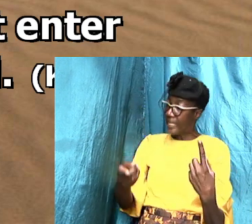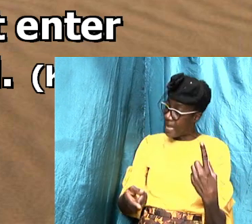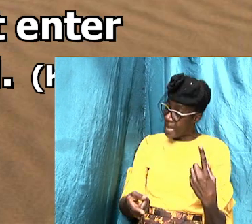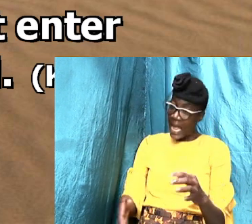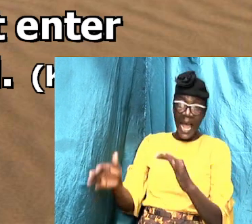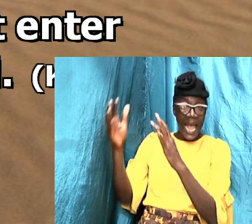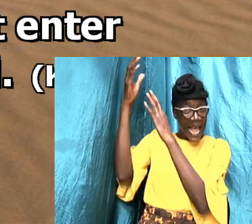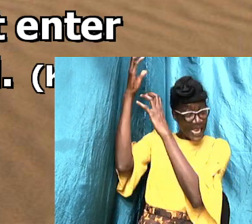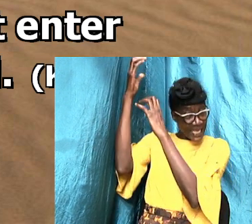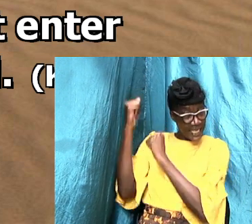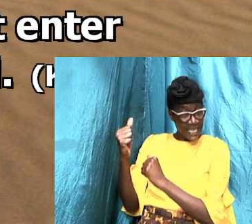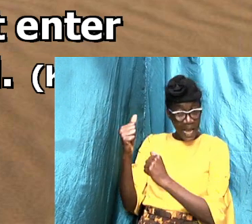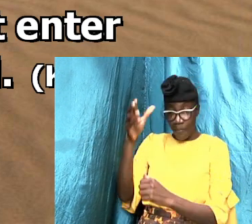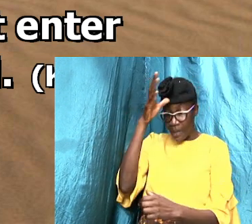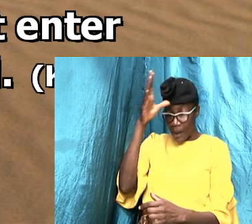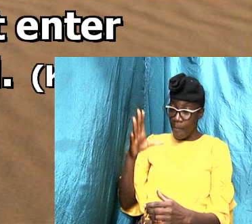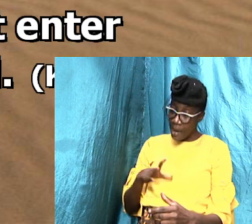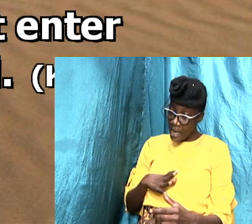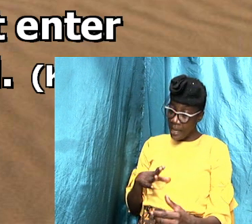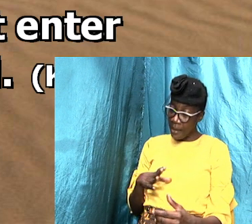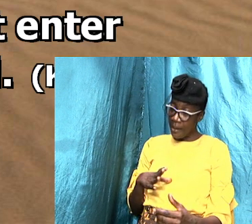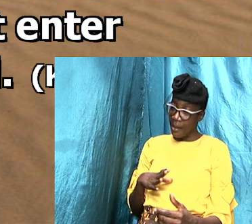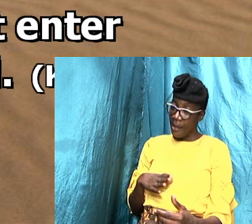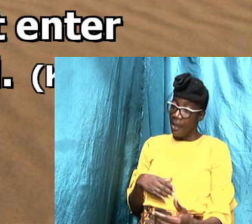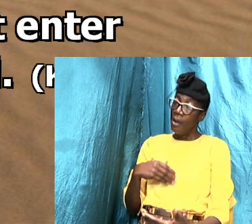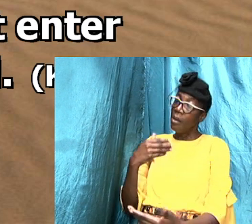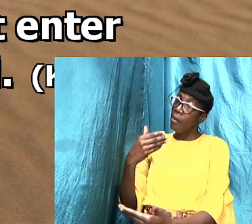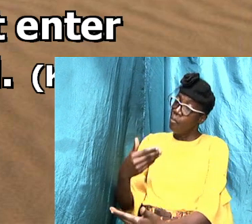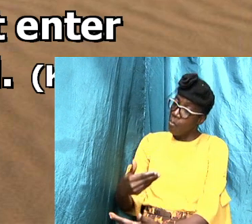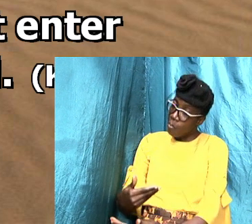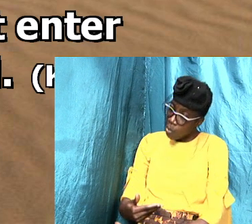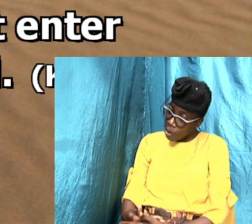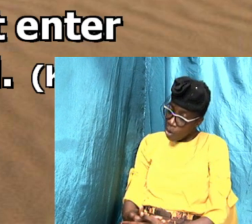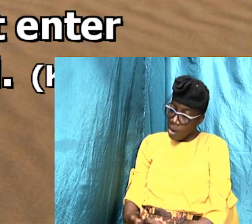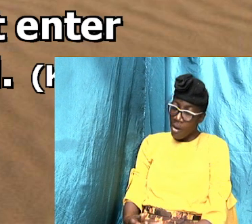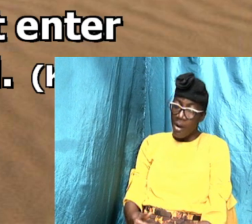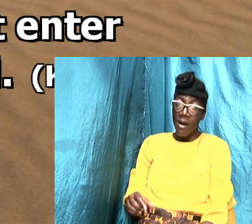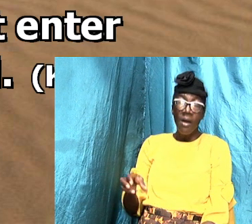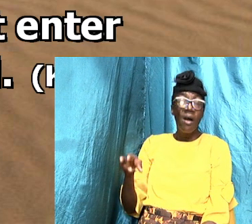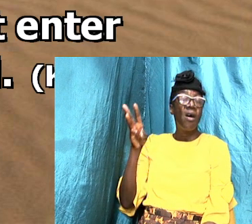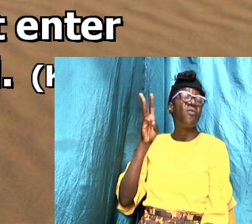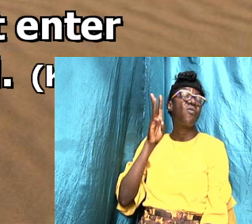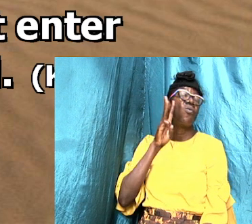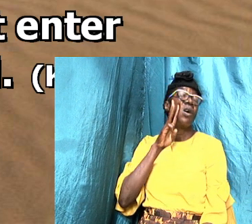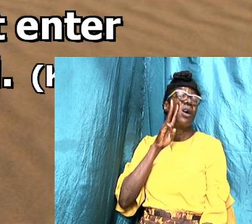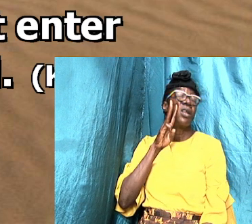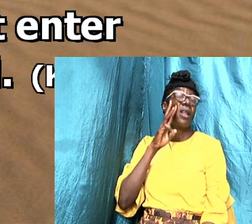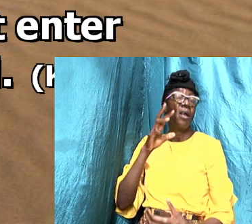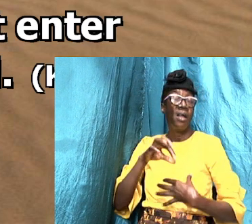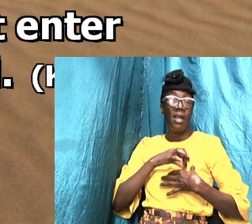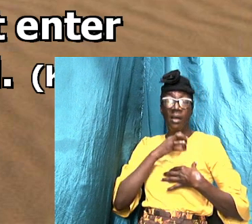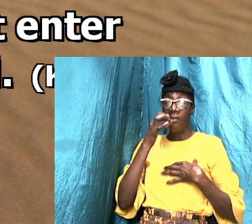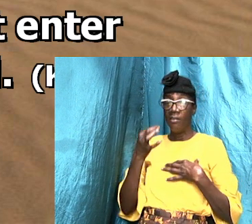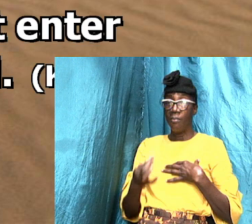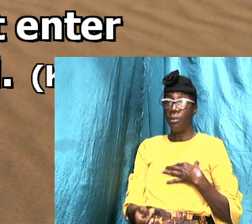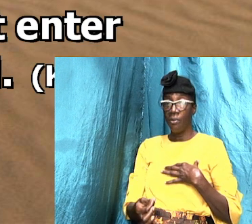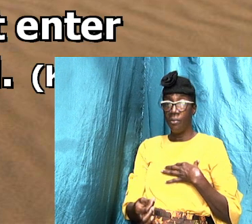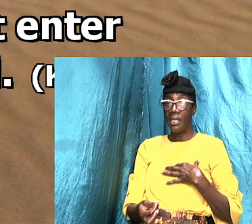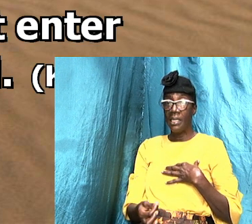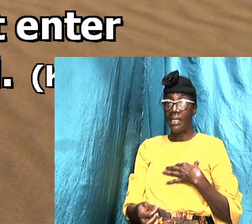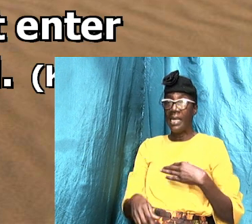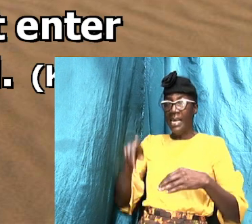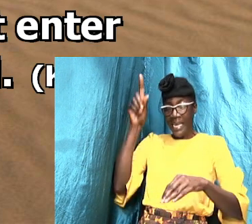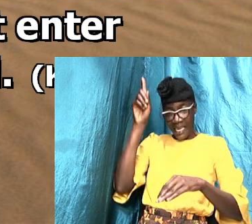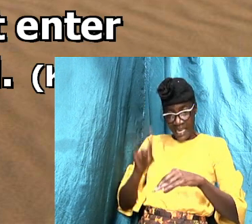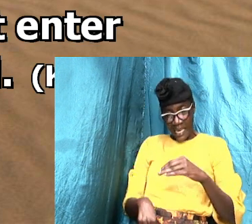Except a man be born of water and of the spirit, he